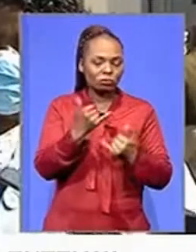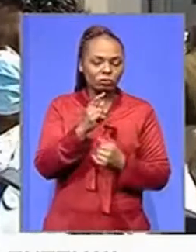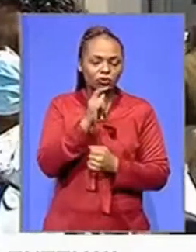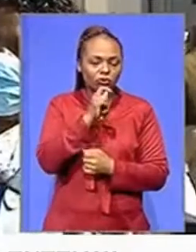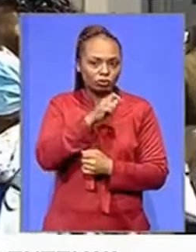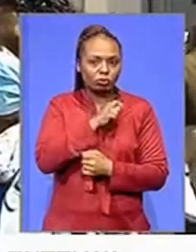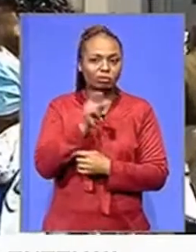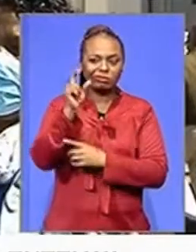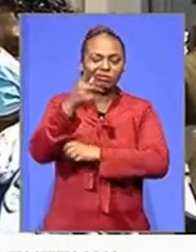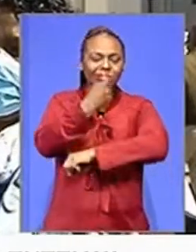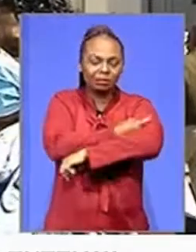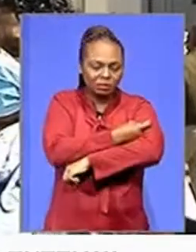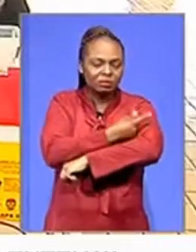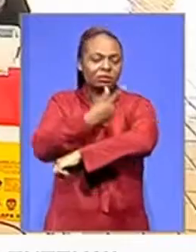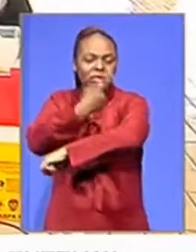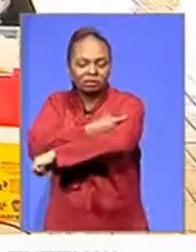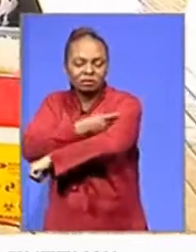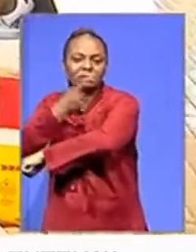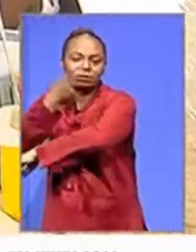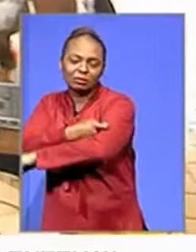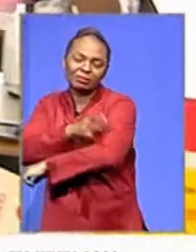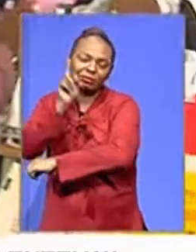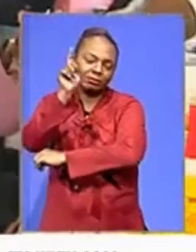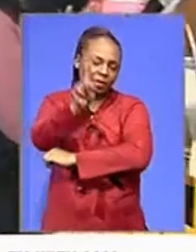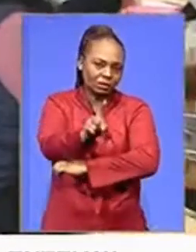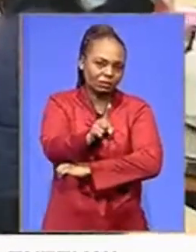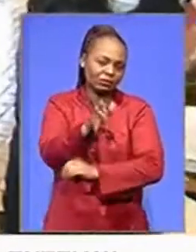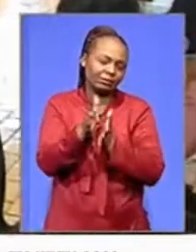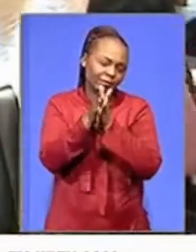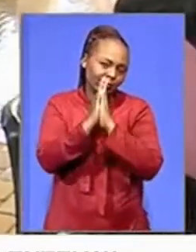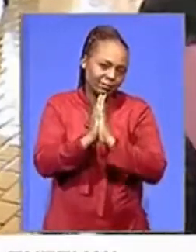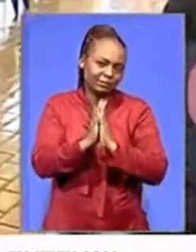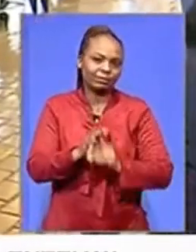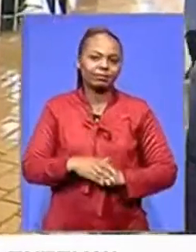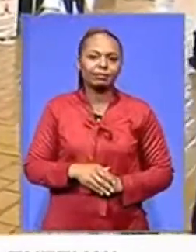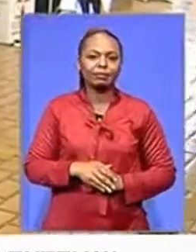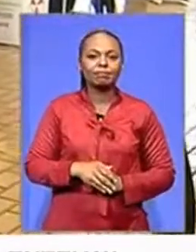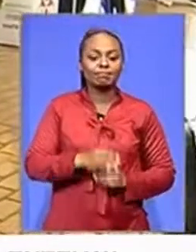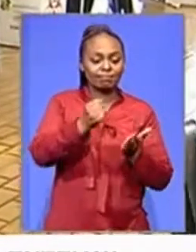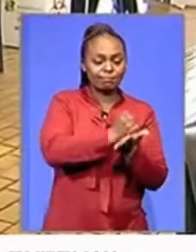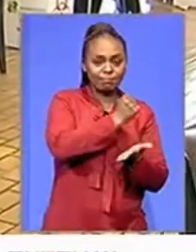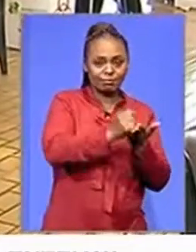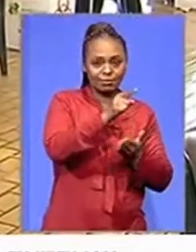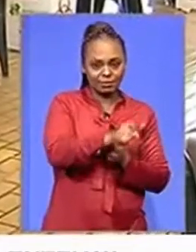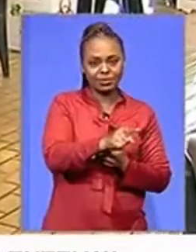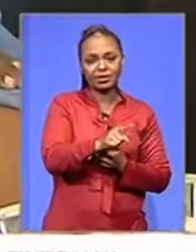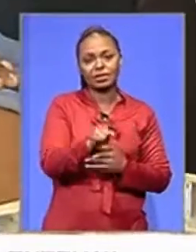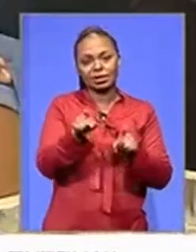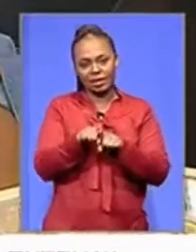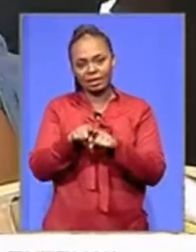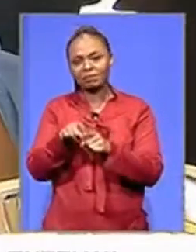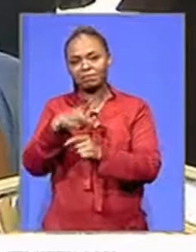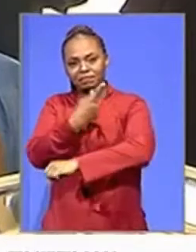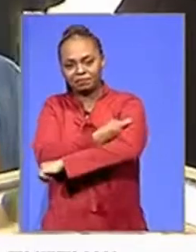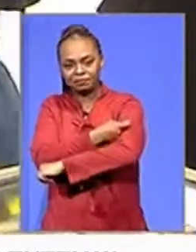and vaccinate and vaccinate. Ka baka la go dumelela batho go no itlela ka ntle le go ingwadišetša pele, province e kgonne go tlhabela batho ba go